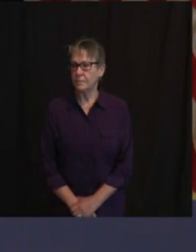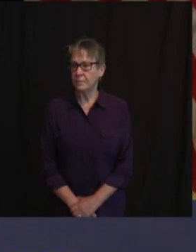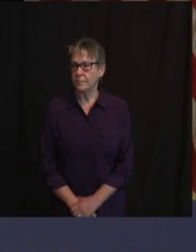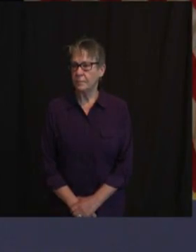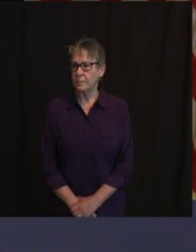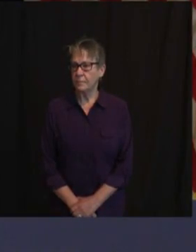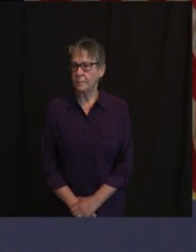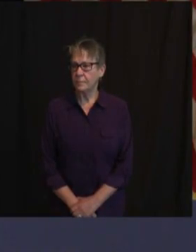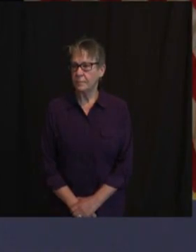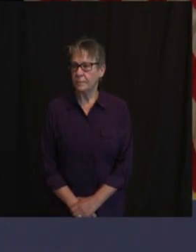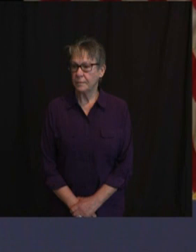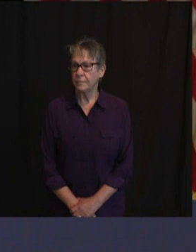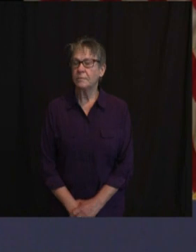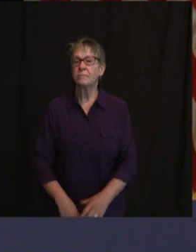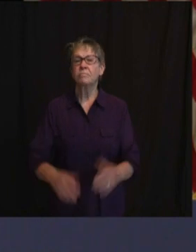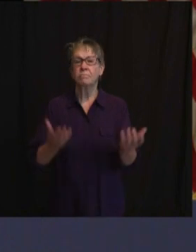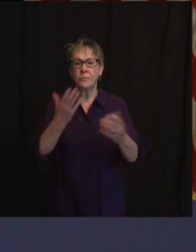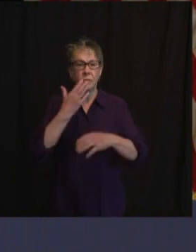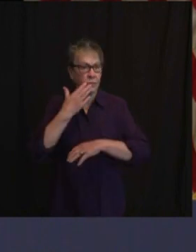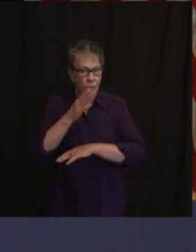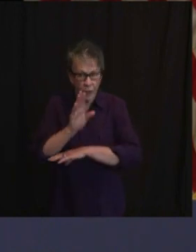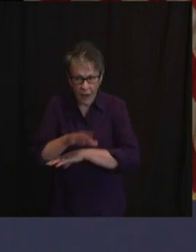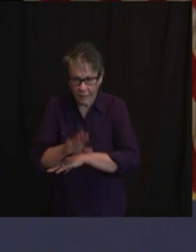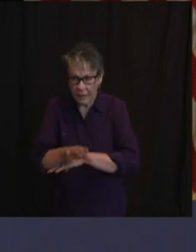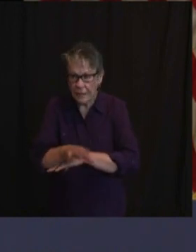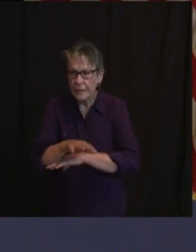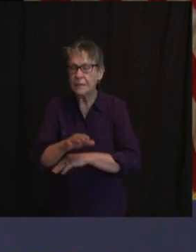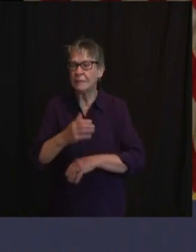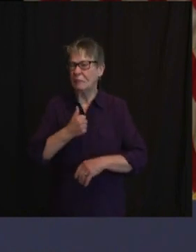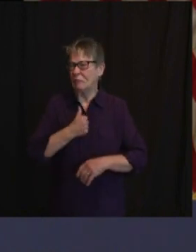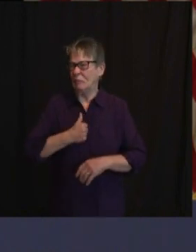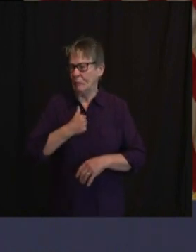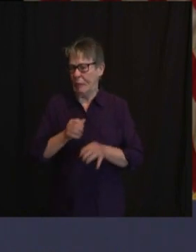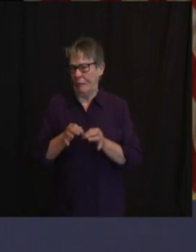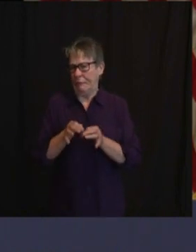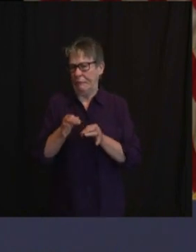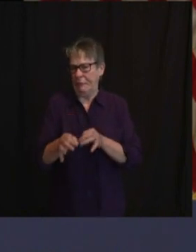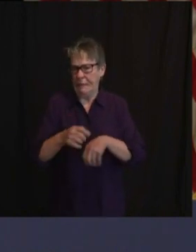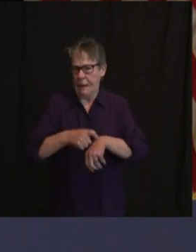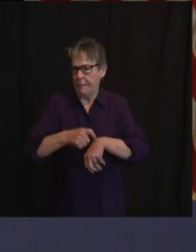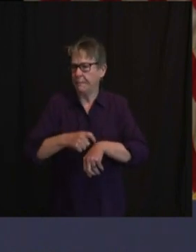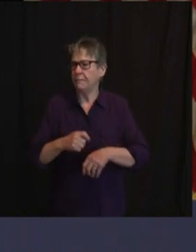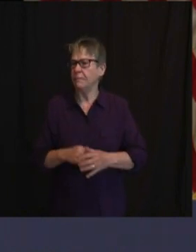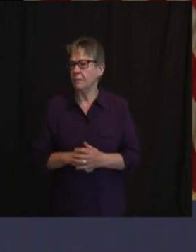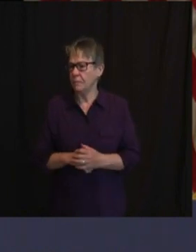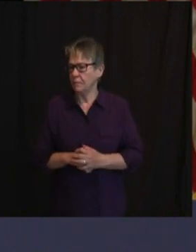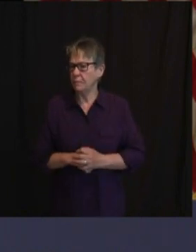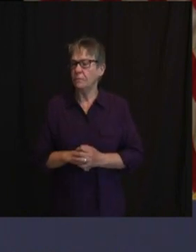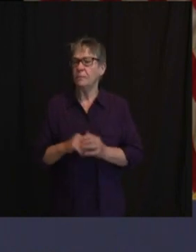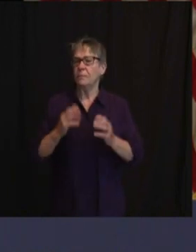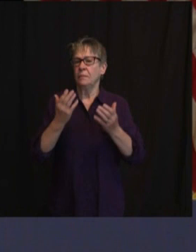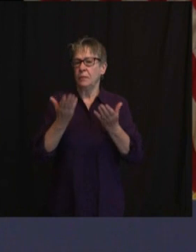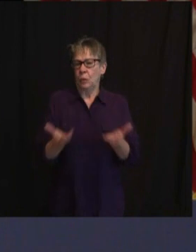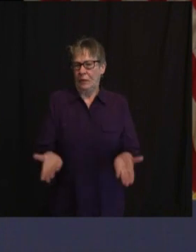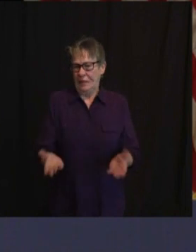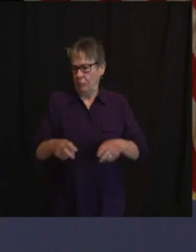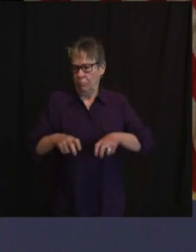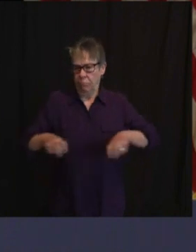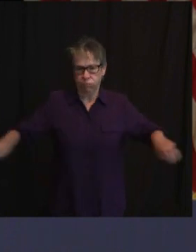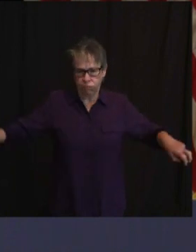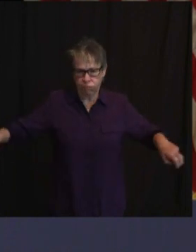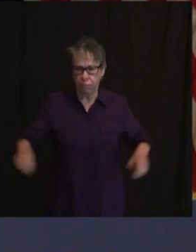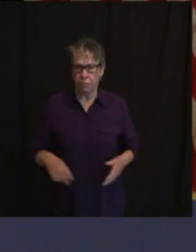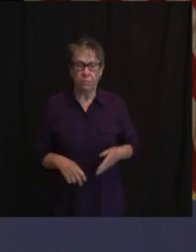Hey, good afternoon. Sorry to be a couple behind here. I'm honored to be joined by the woman on my right who needs no introduction, the Commissioner of the Department of Health, Judy